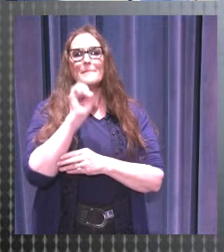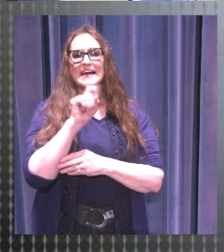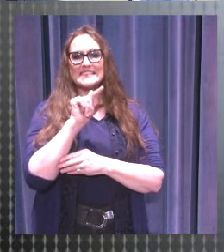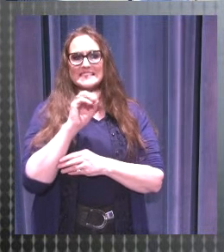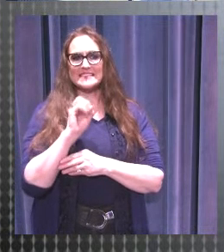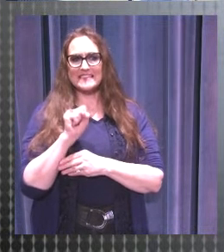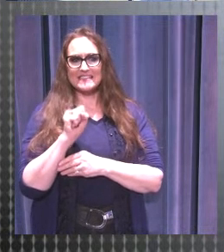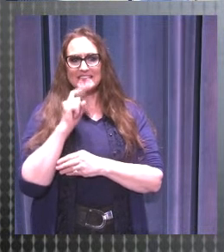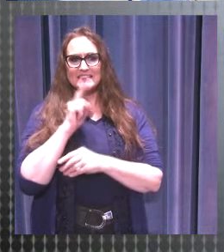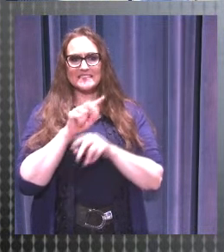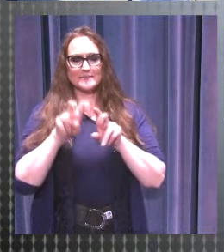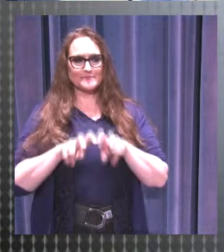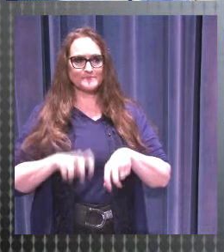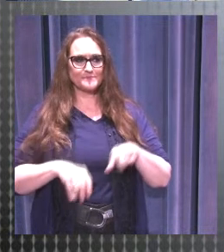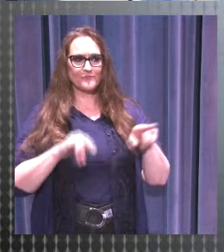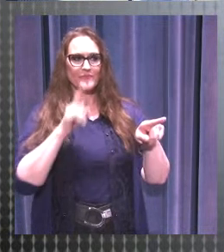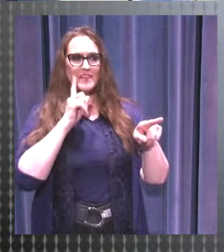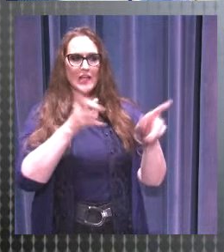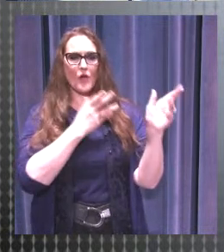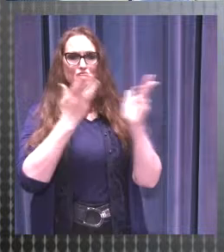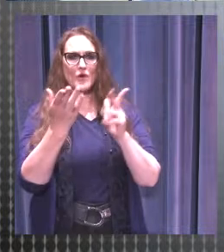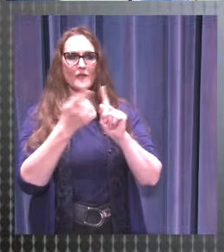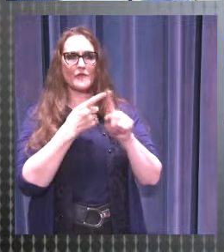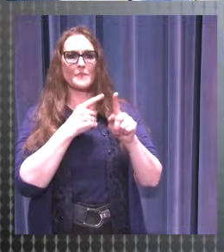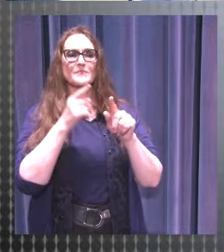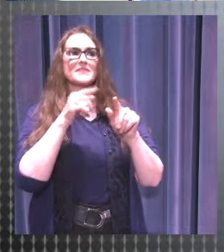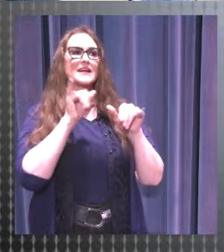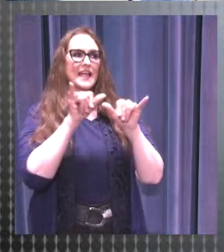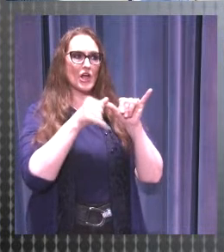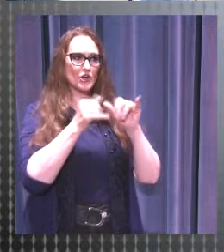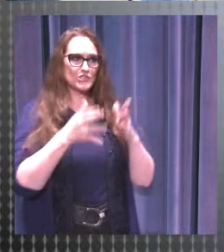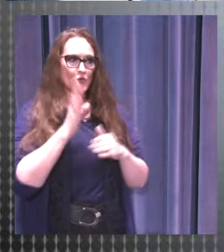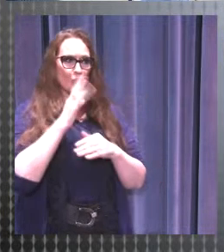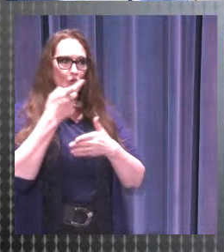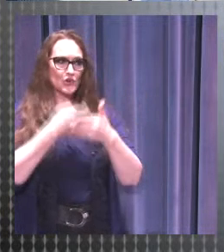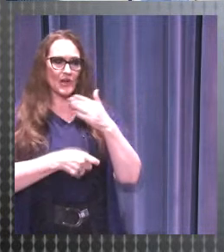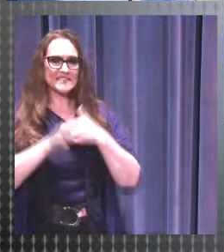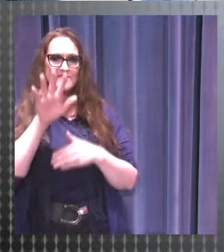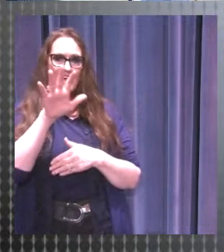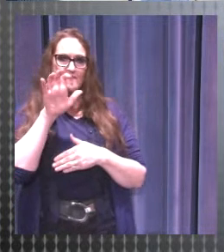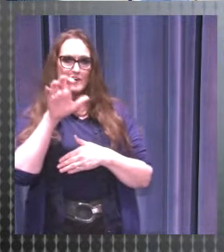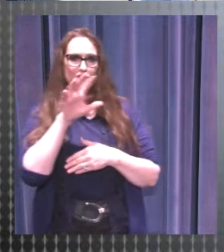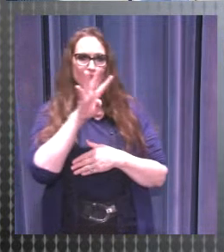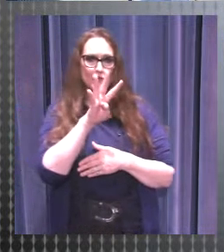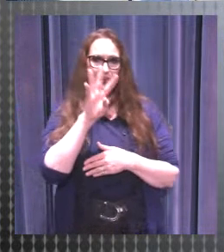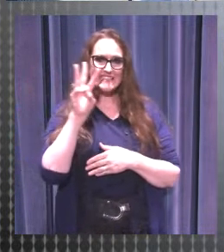design cost brought forward by the college architects would cost